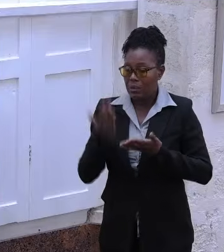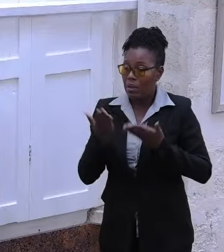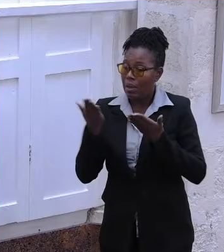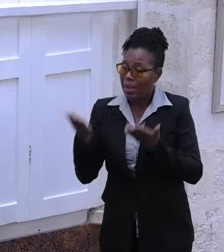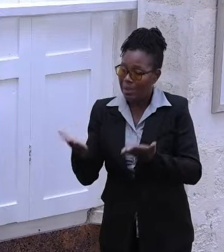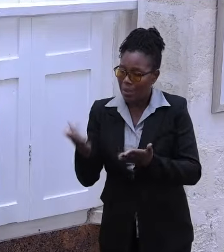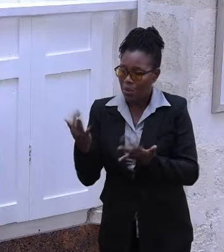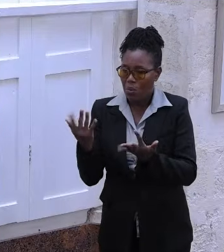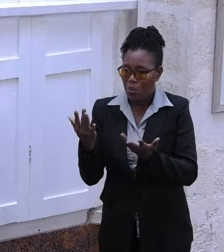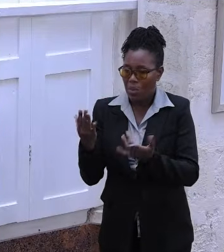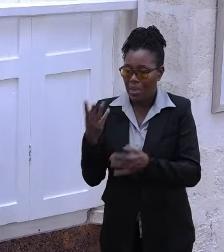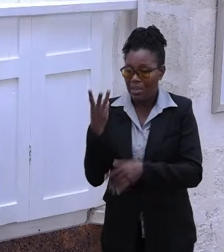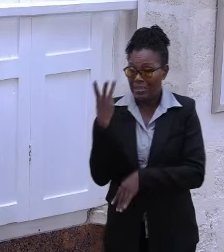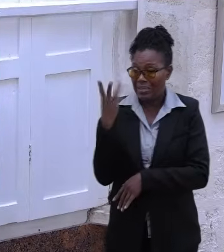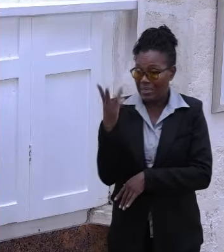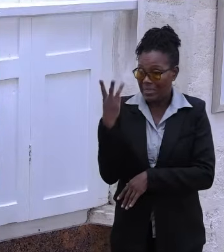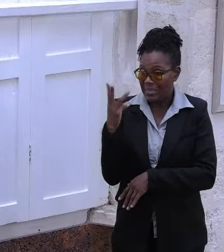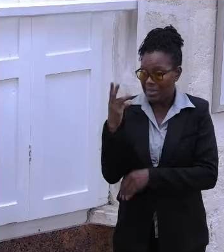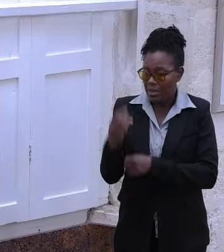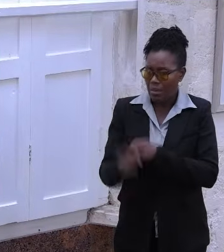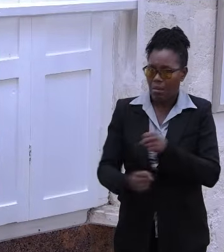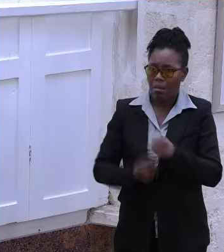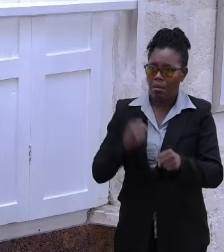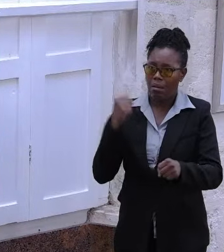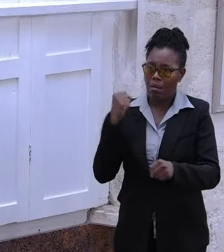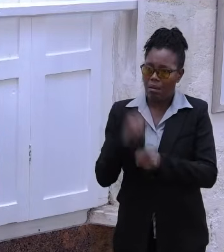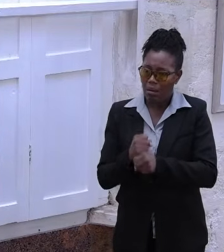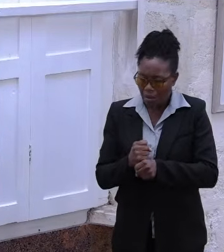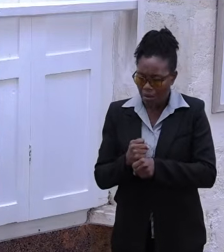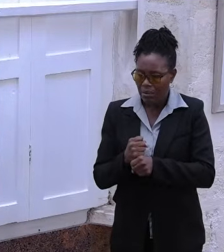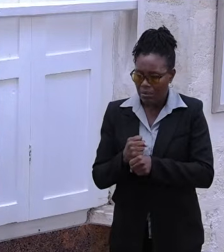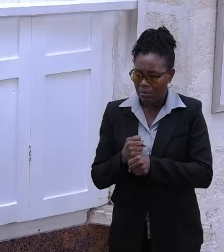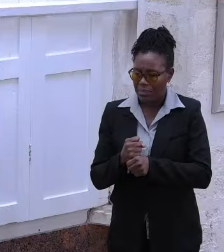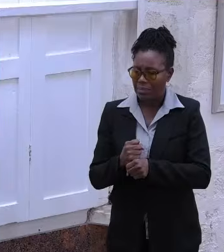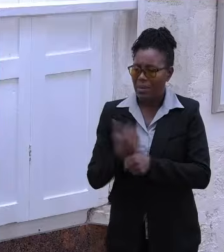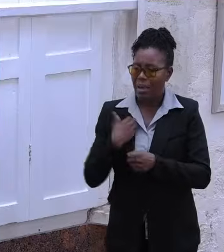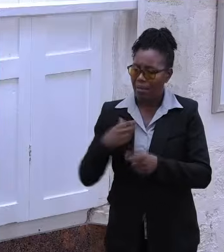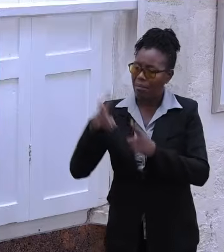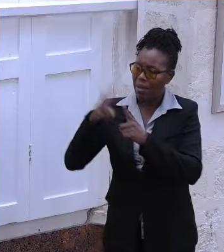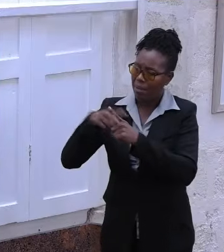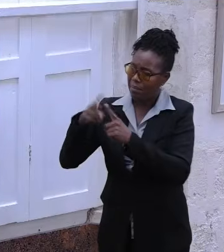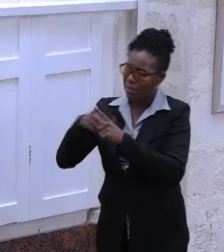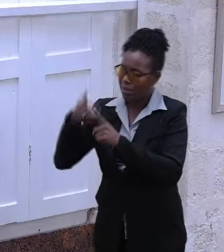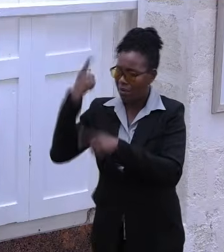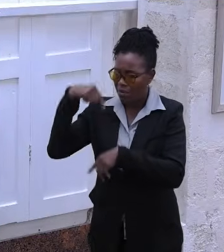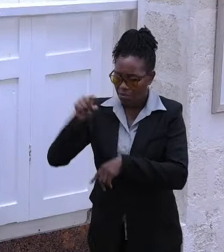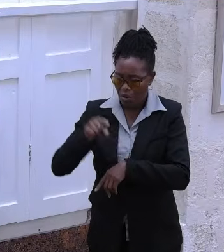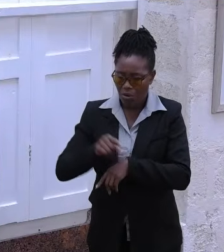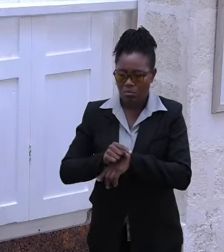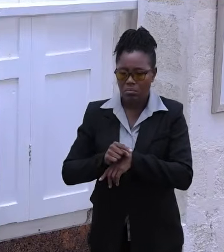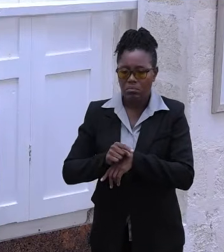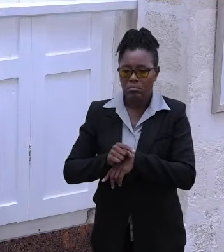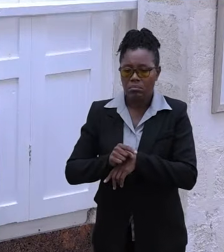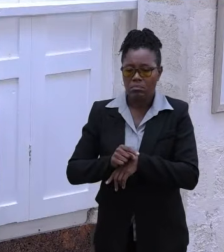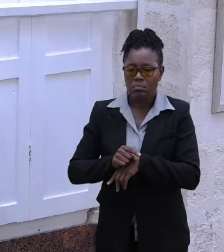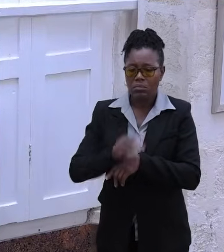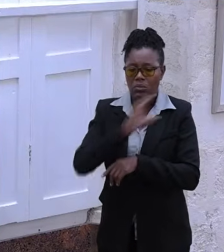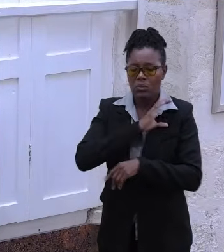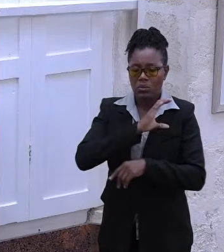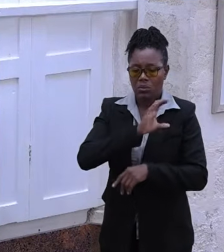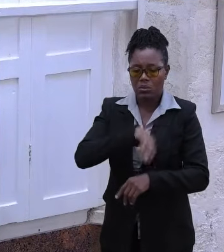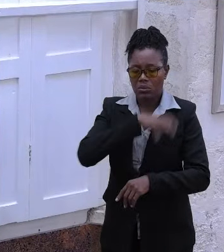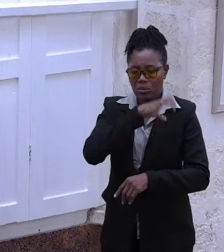as 16 years to have applications for citizenship by birth